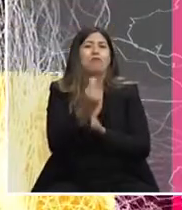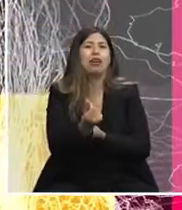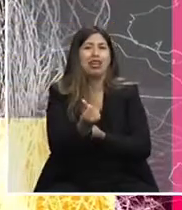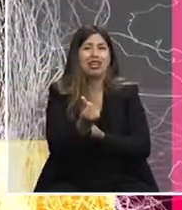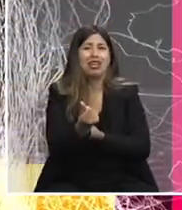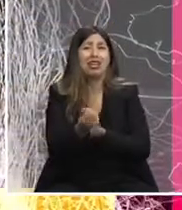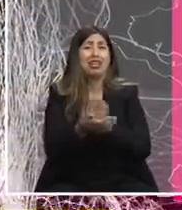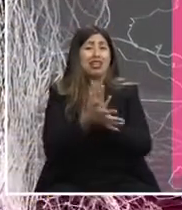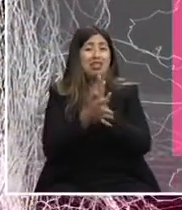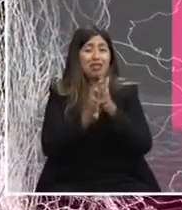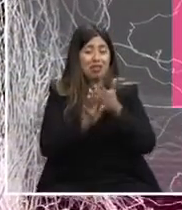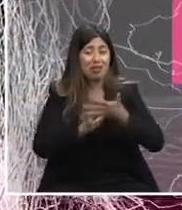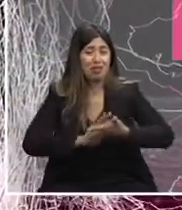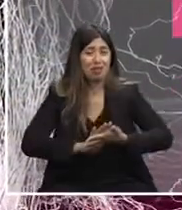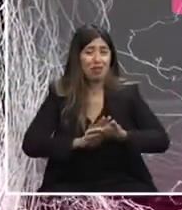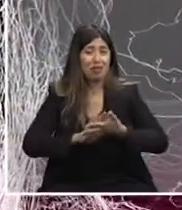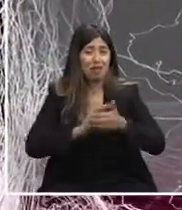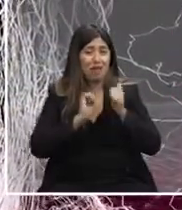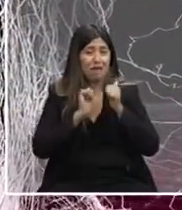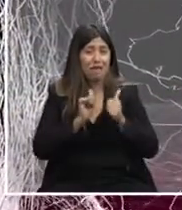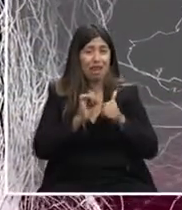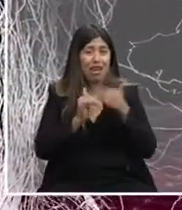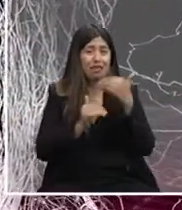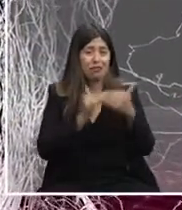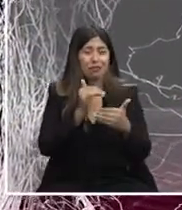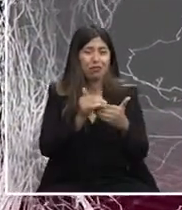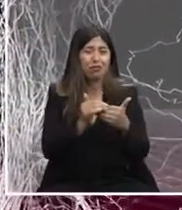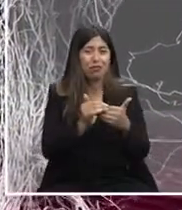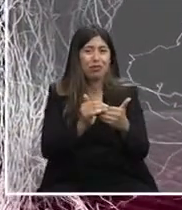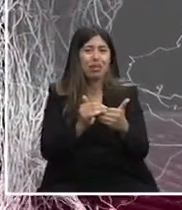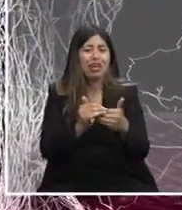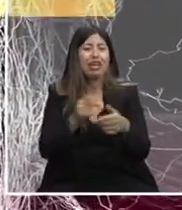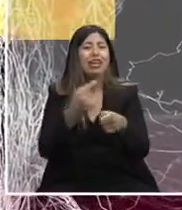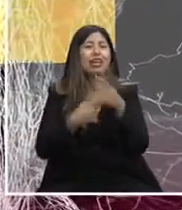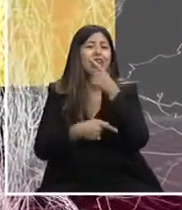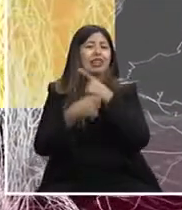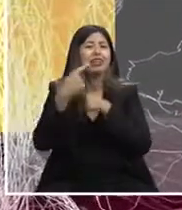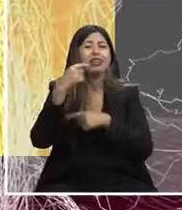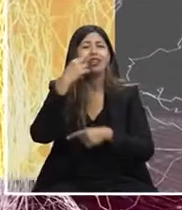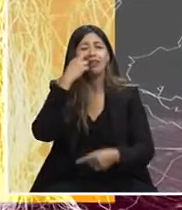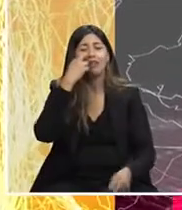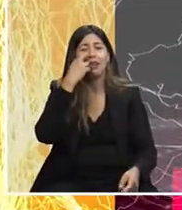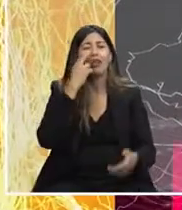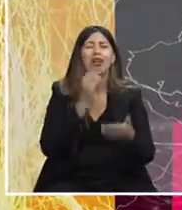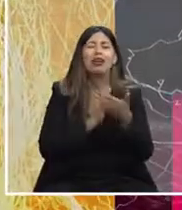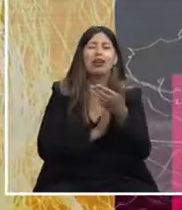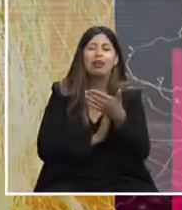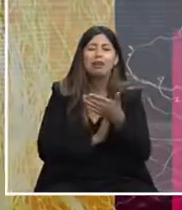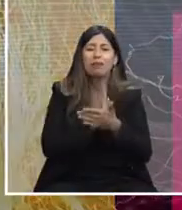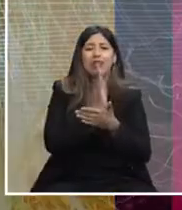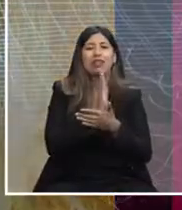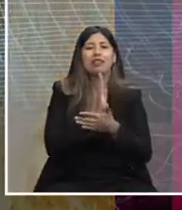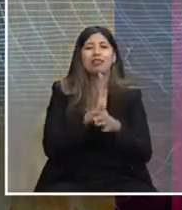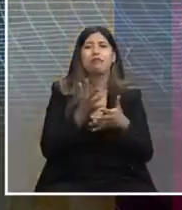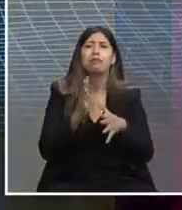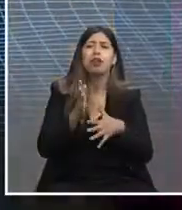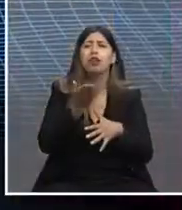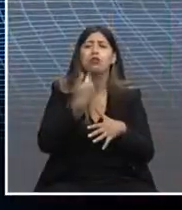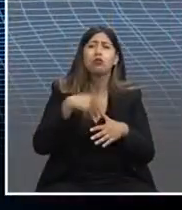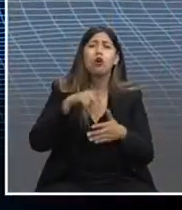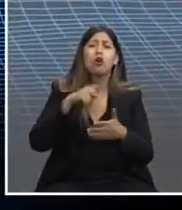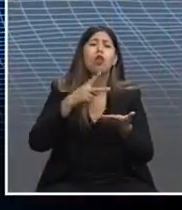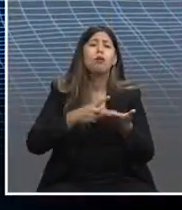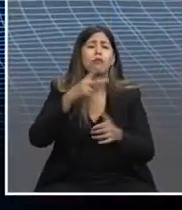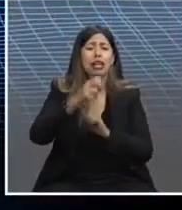beginning. Humanity is about 200,000 years old, but the Earth will remain habitable for hundreds of millions